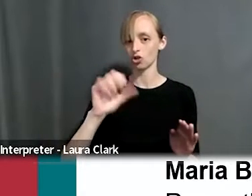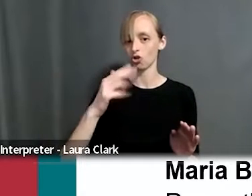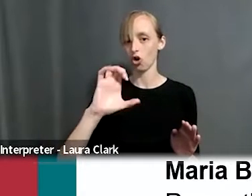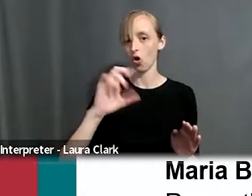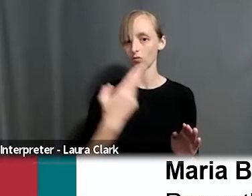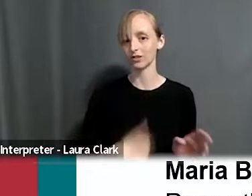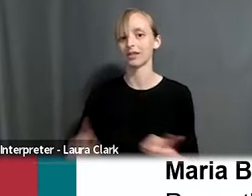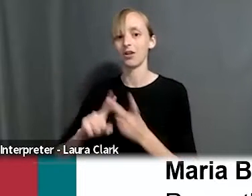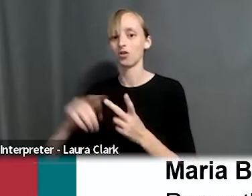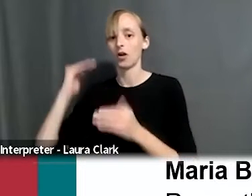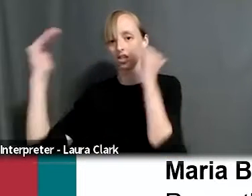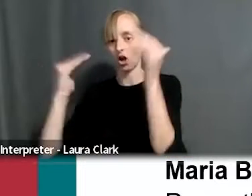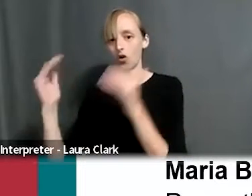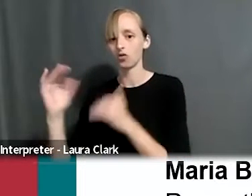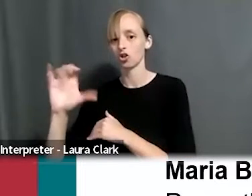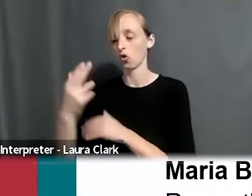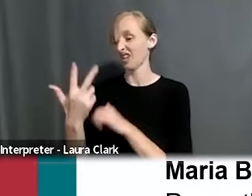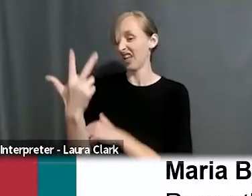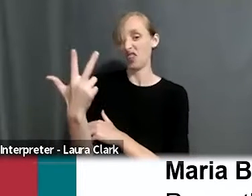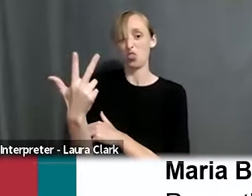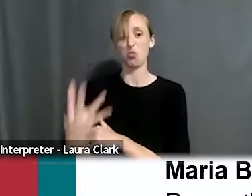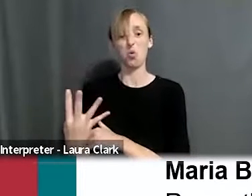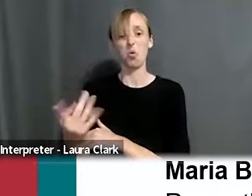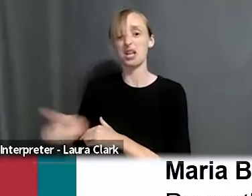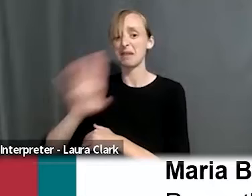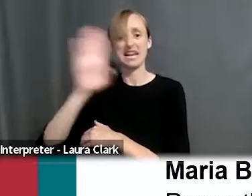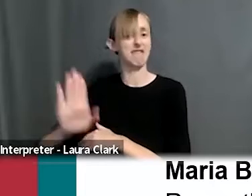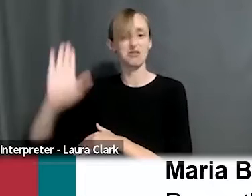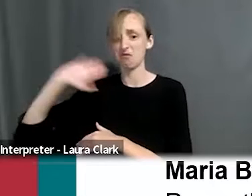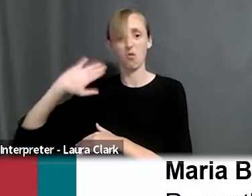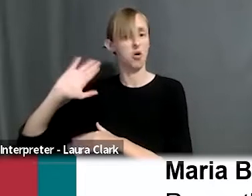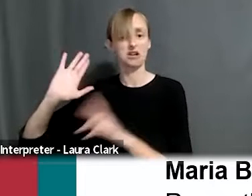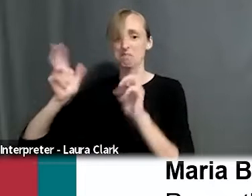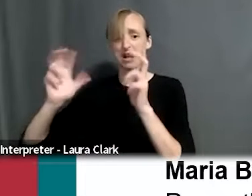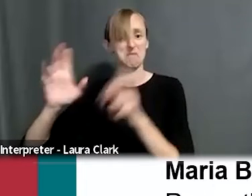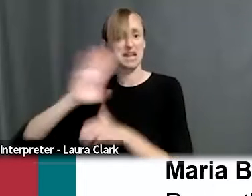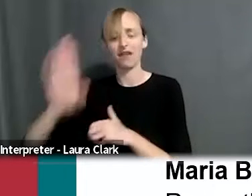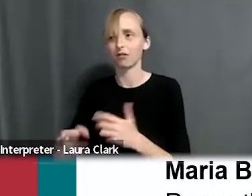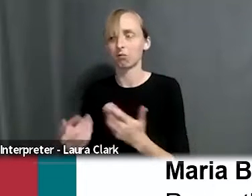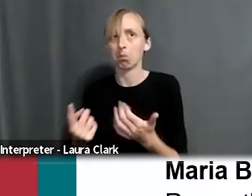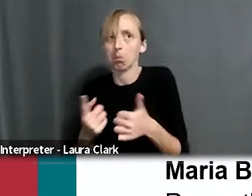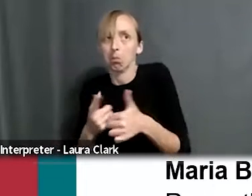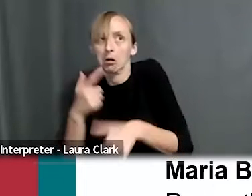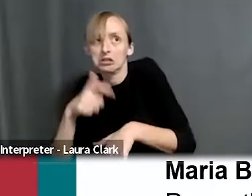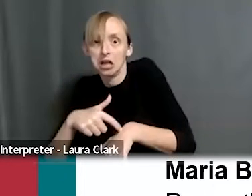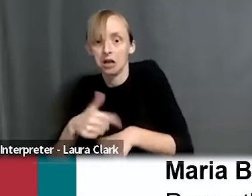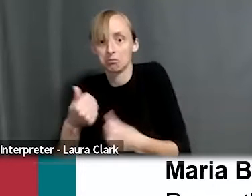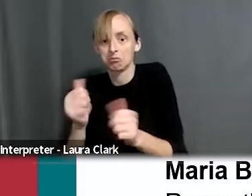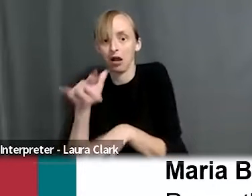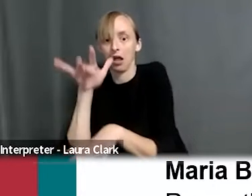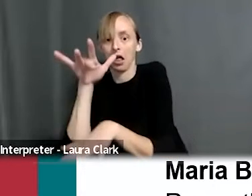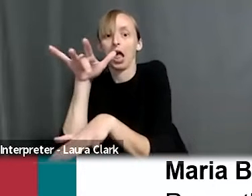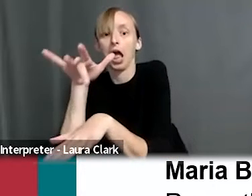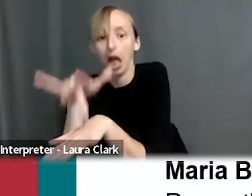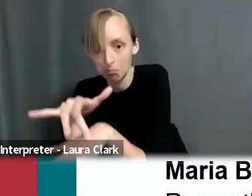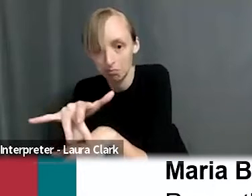adults, if not even more than that's never even played basketball before. So they just want to get out there and try it. And it's just